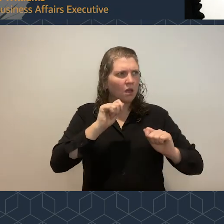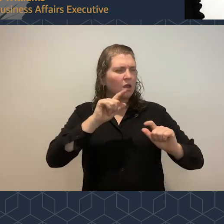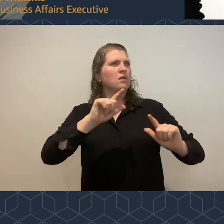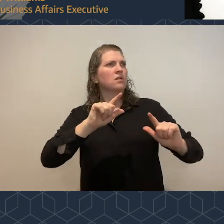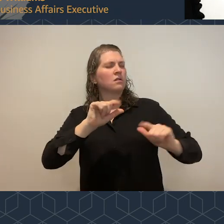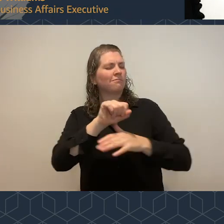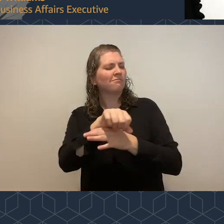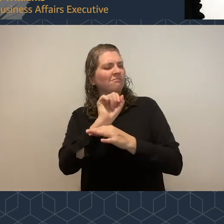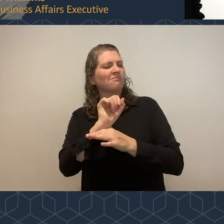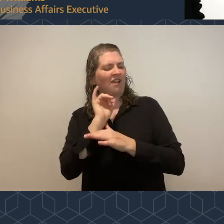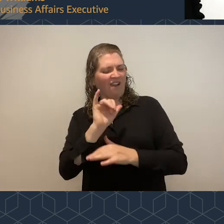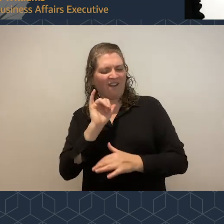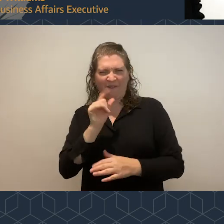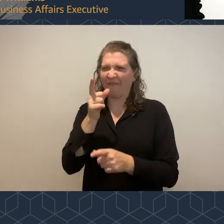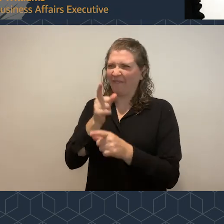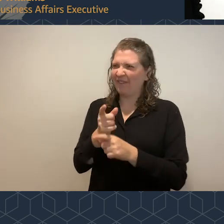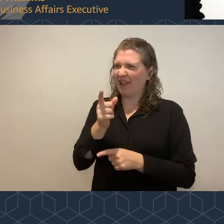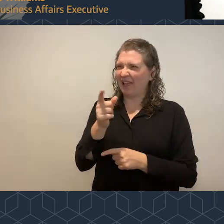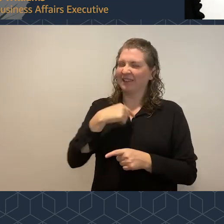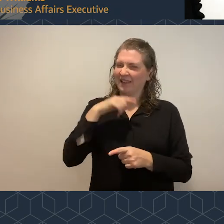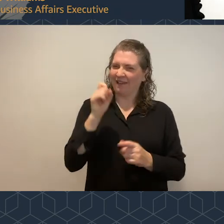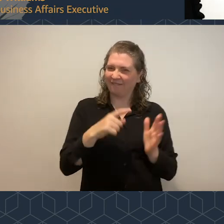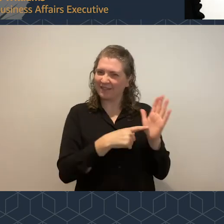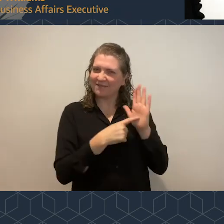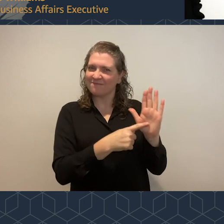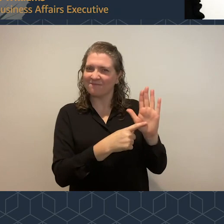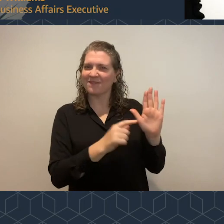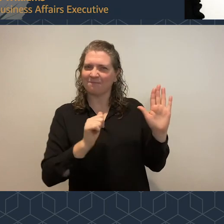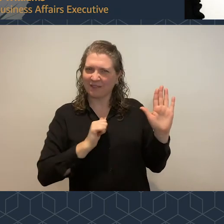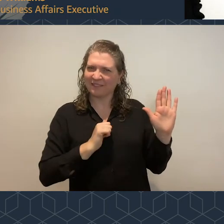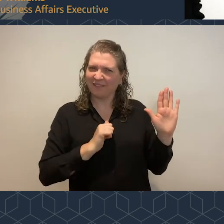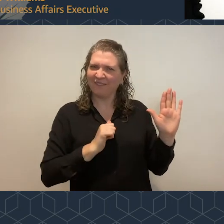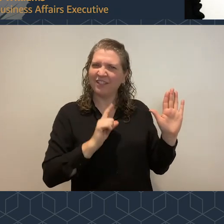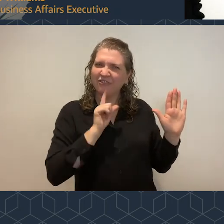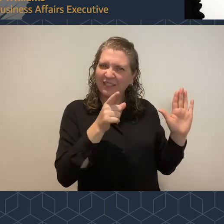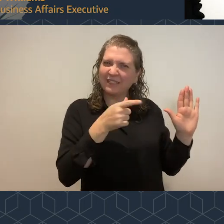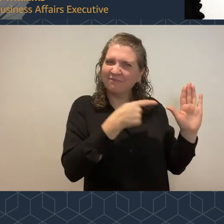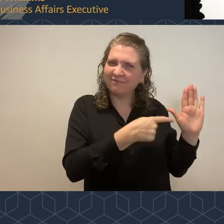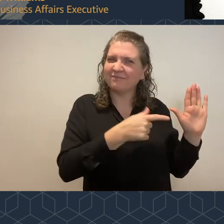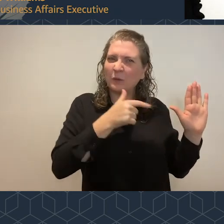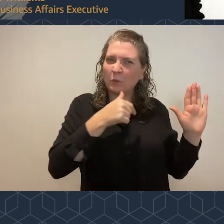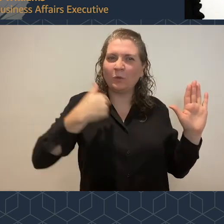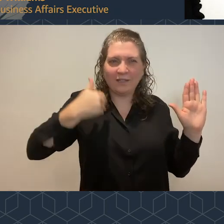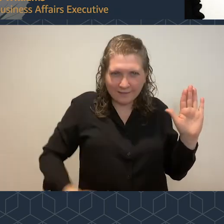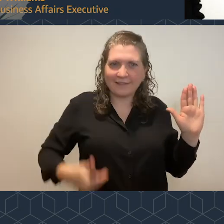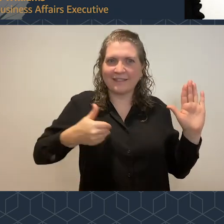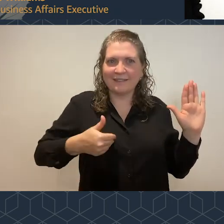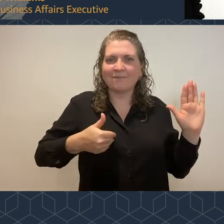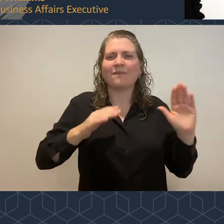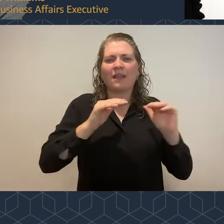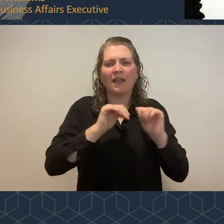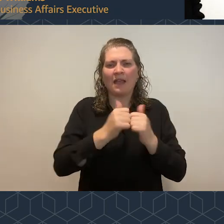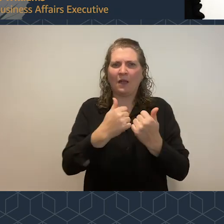can be your full authentic self. And representation truly matters, that you can look at your resume and really tell that